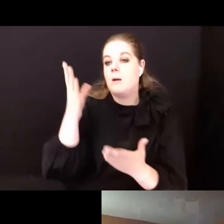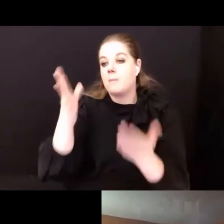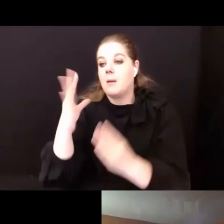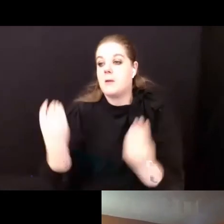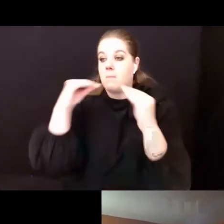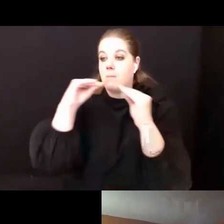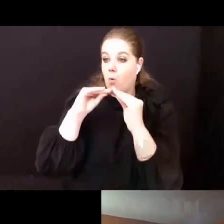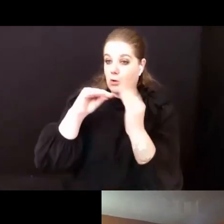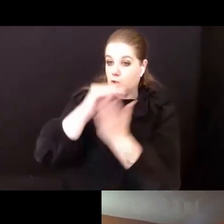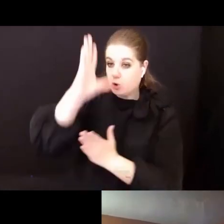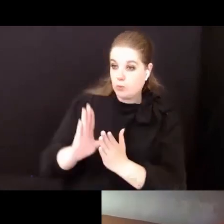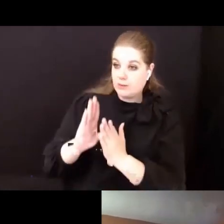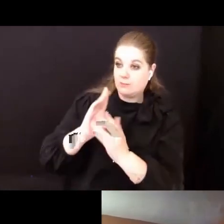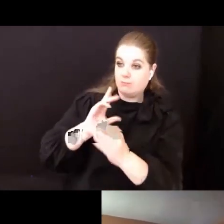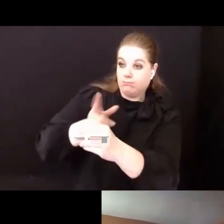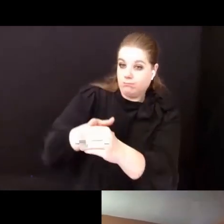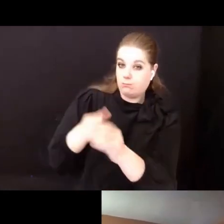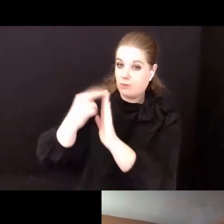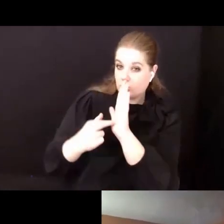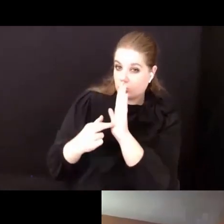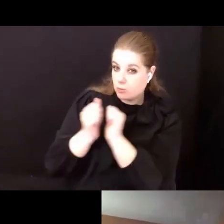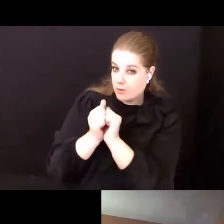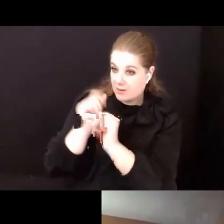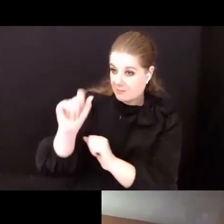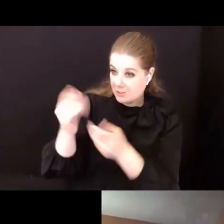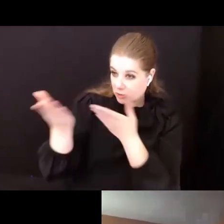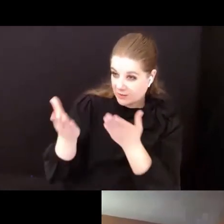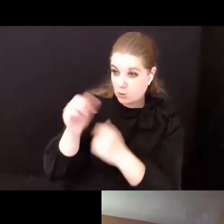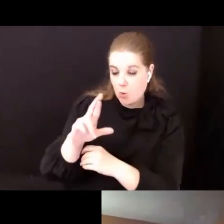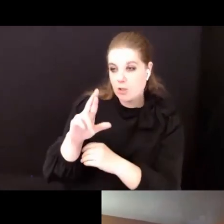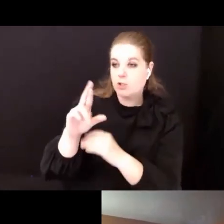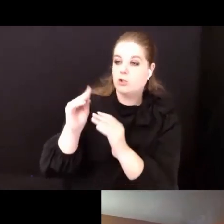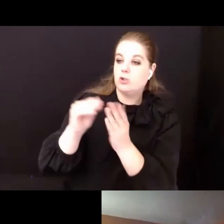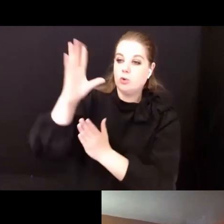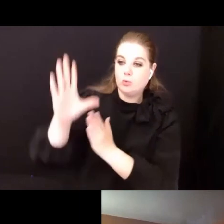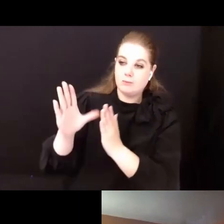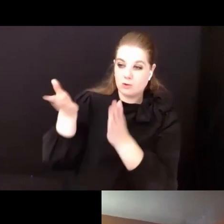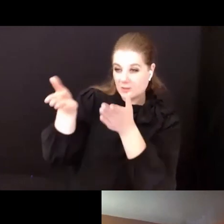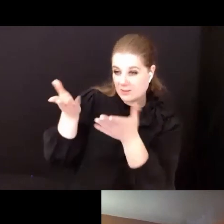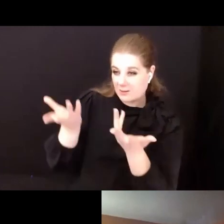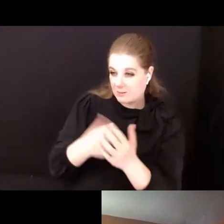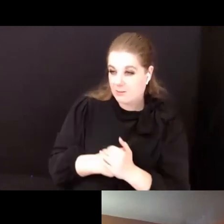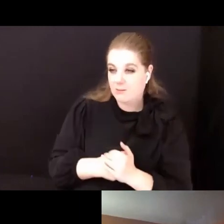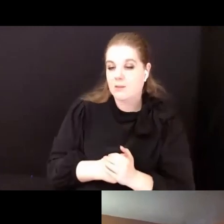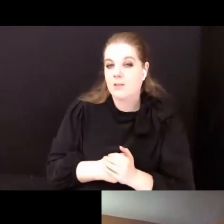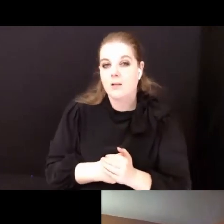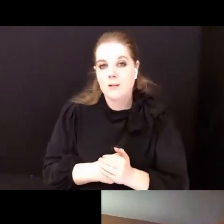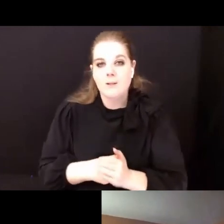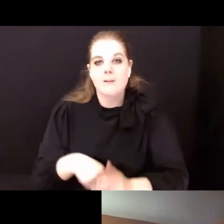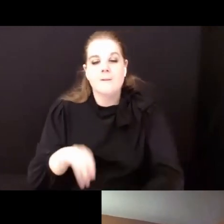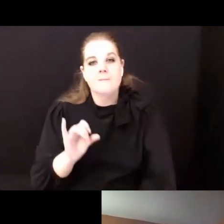of students registering with disability services or student services? oh,